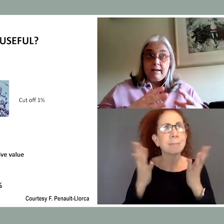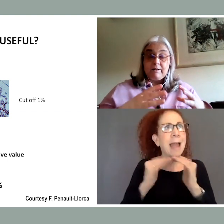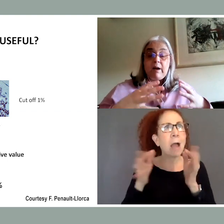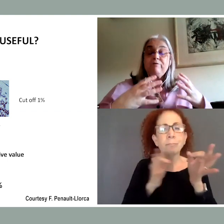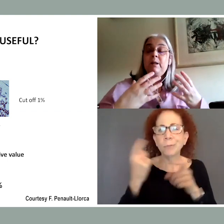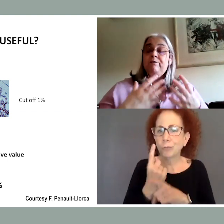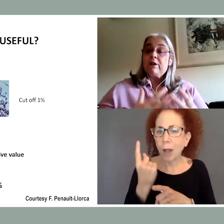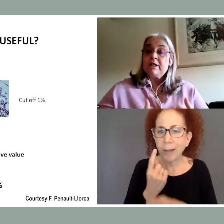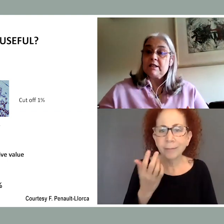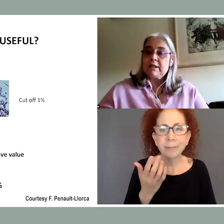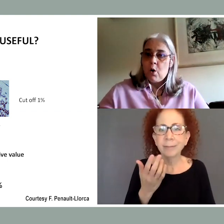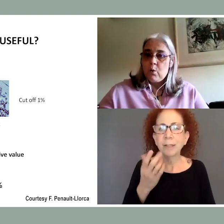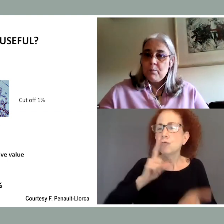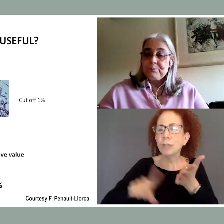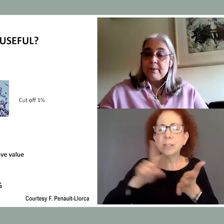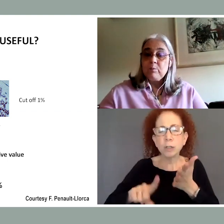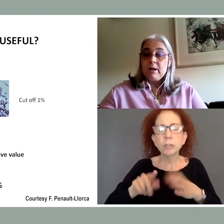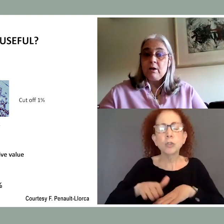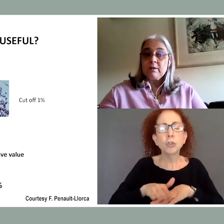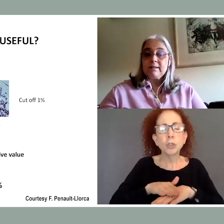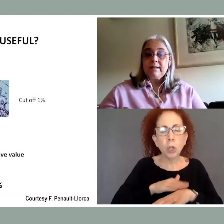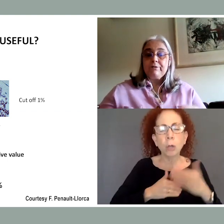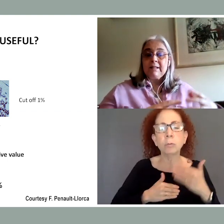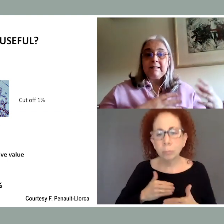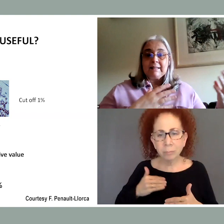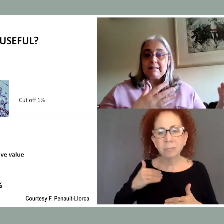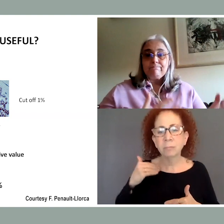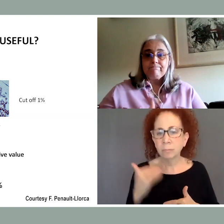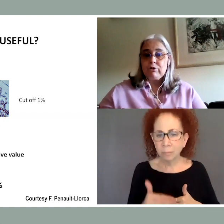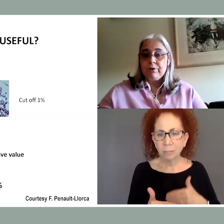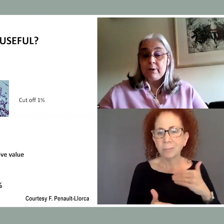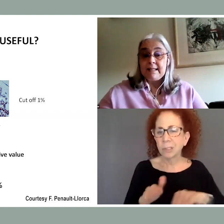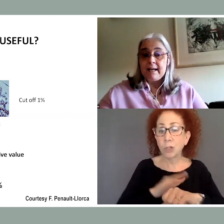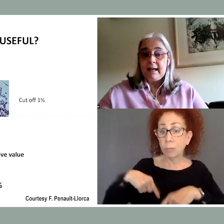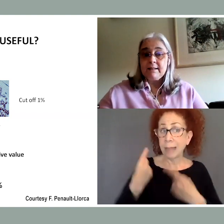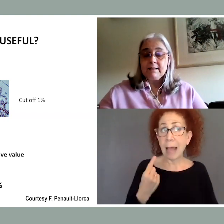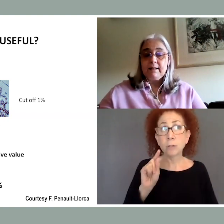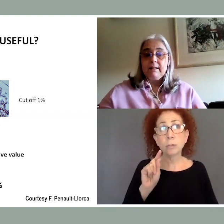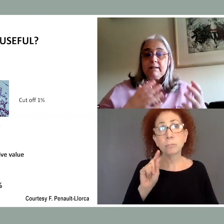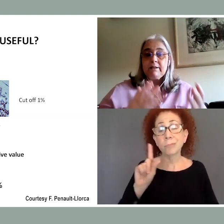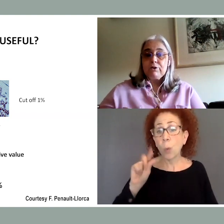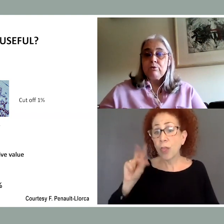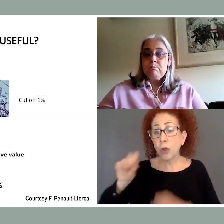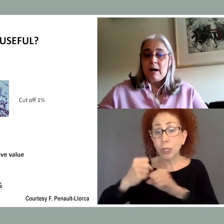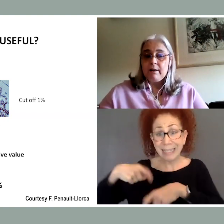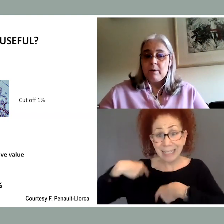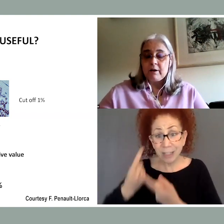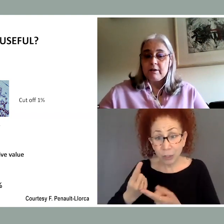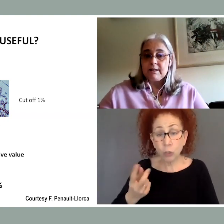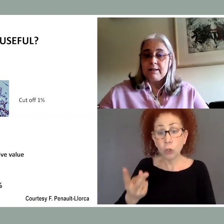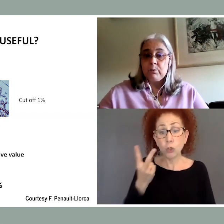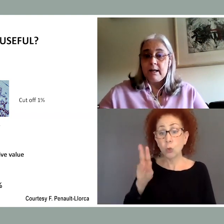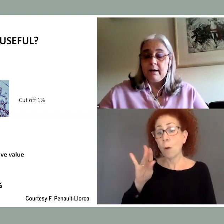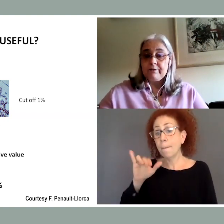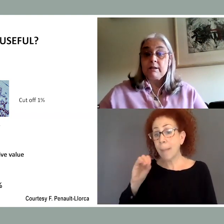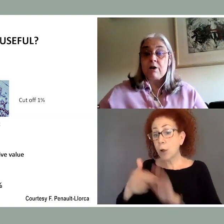say, have been very slow, because for the last 2 or 3 decades, the two